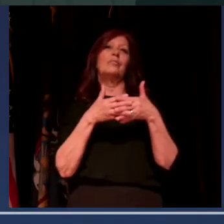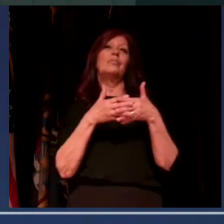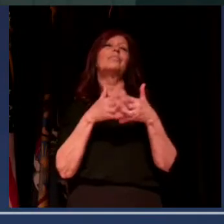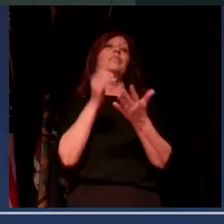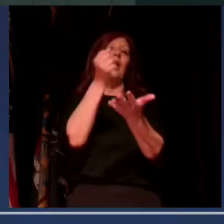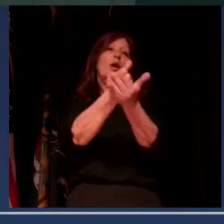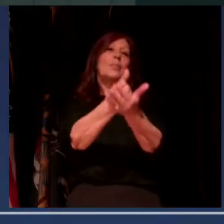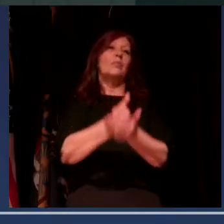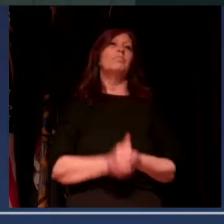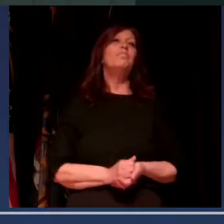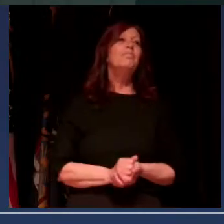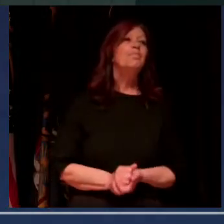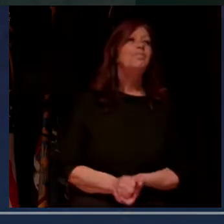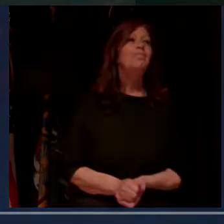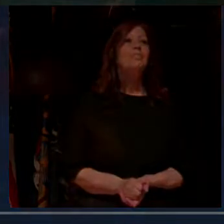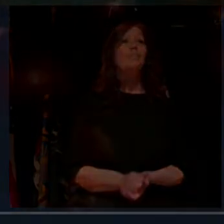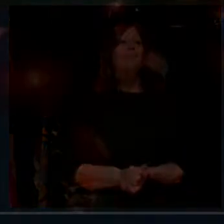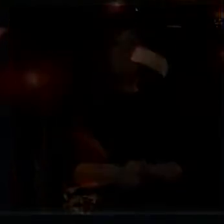Amen.